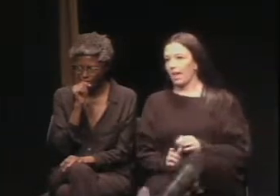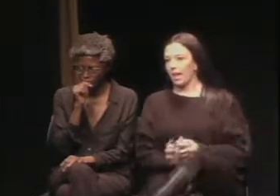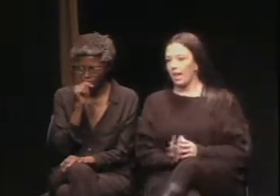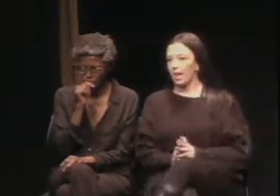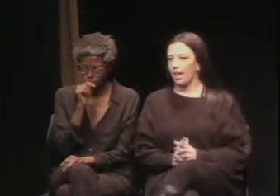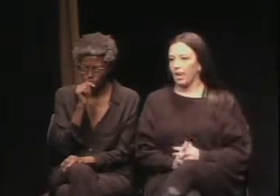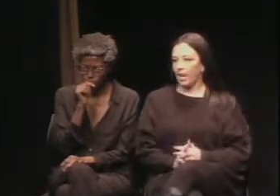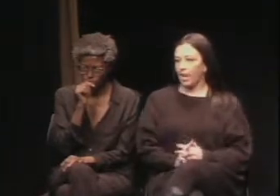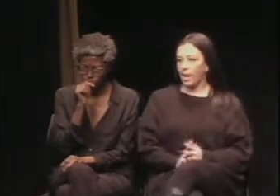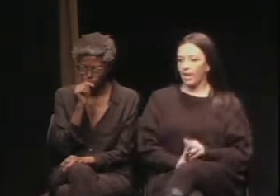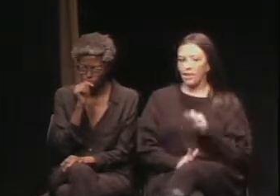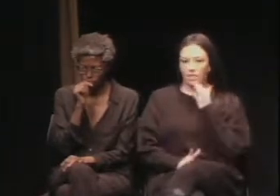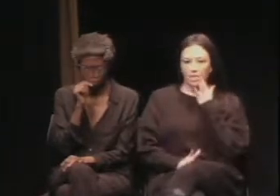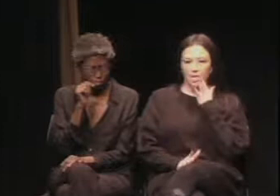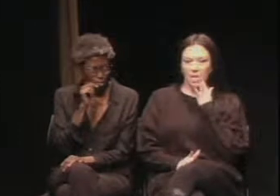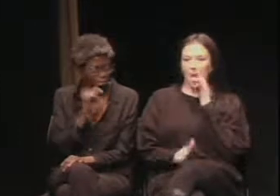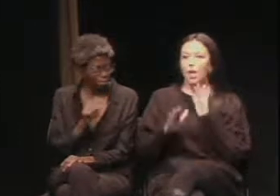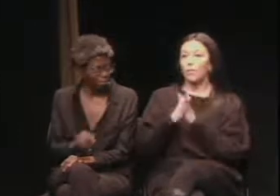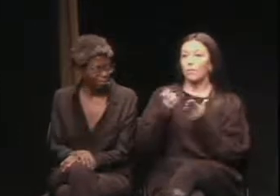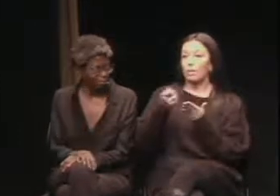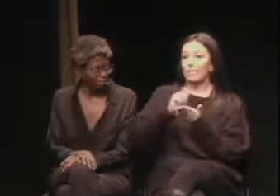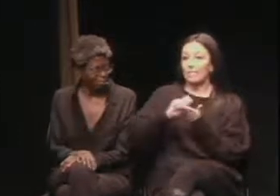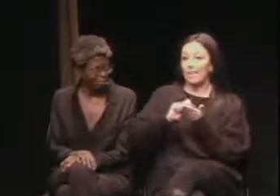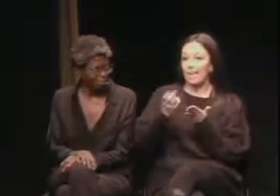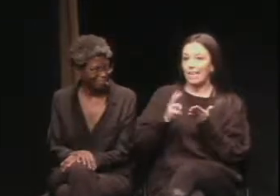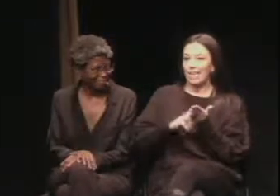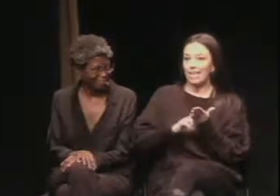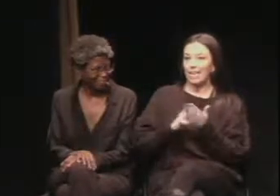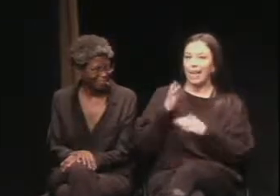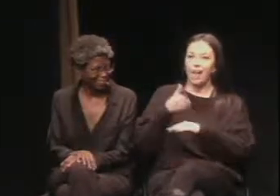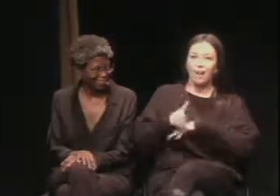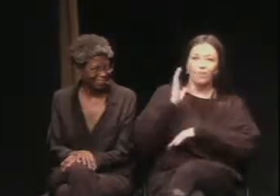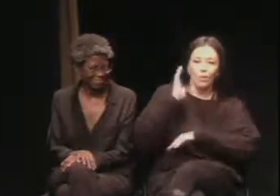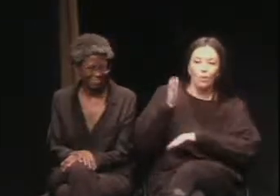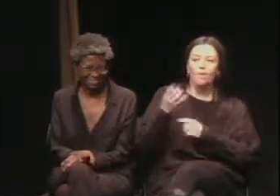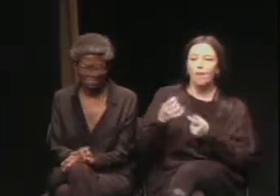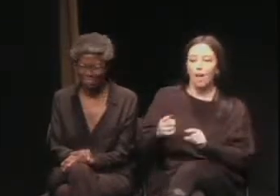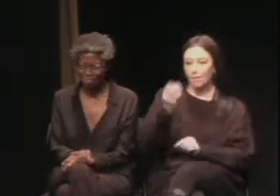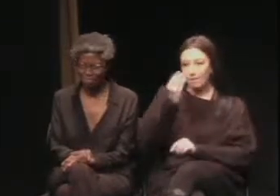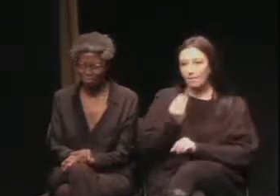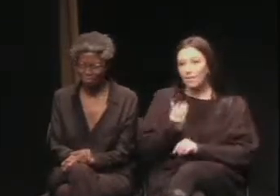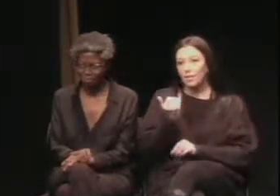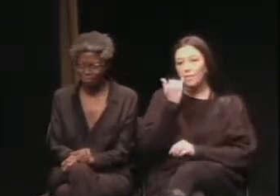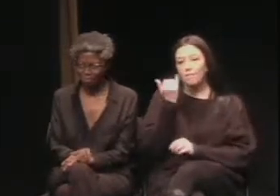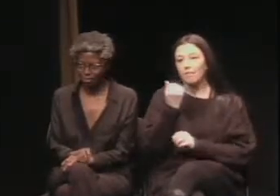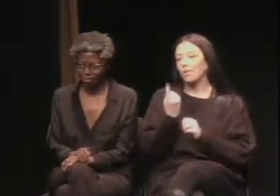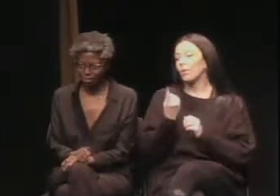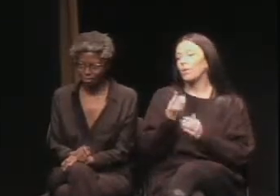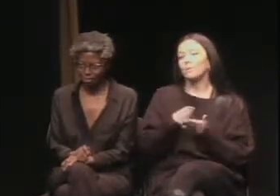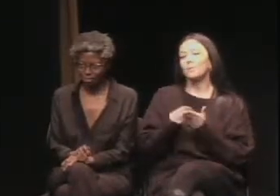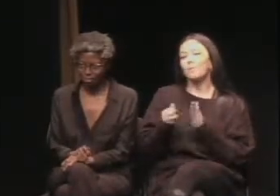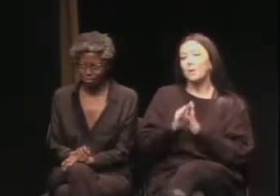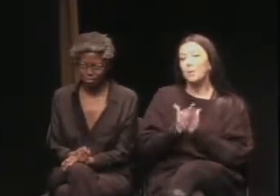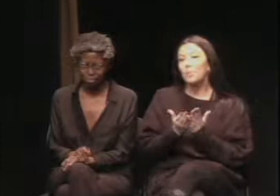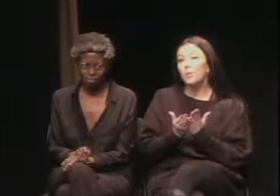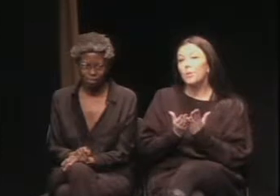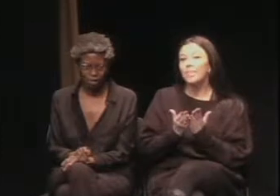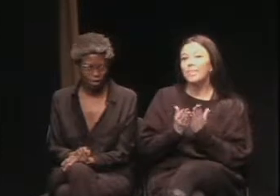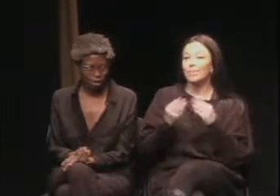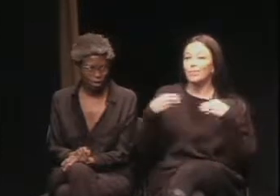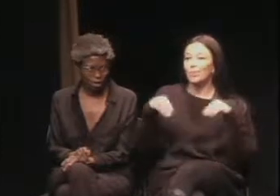And we are going to have book signing after. Yeah, yes. If anyone wants to purchase a book in the